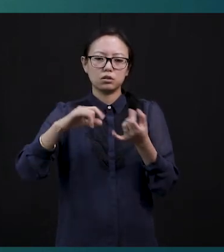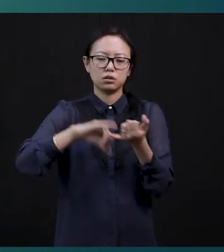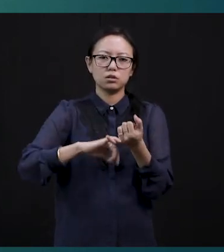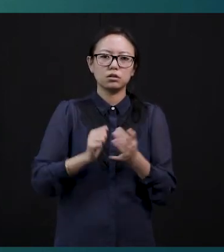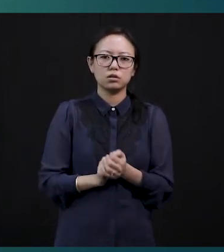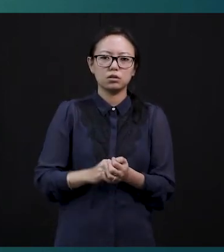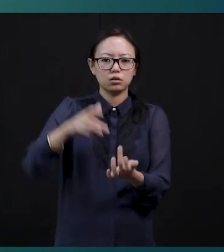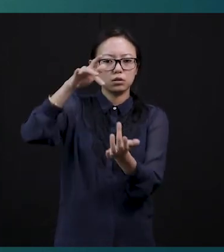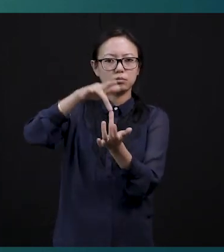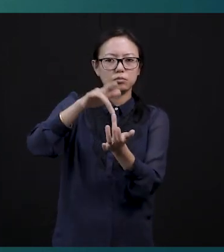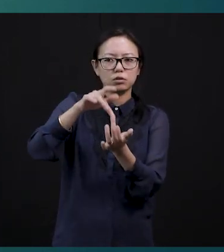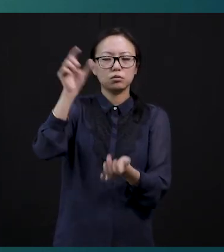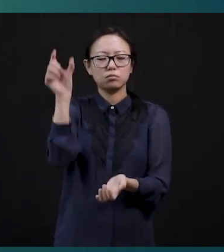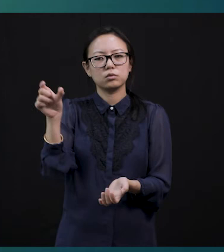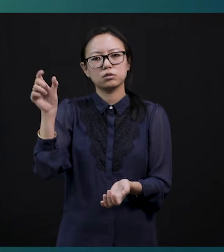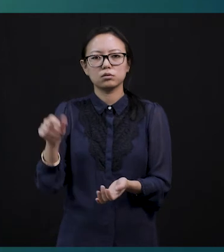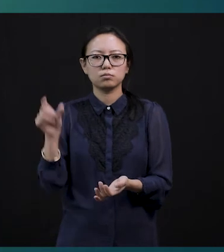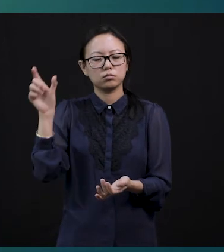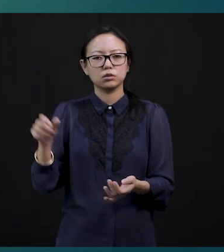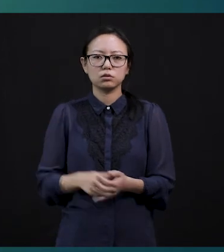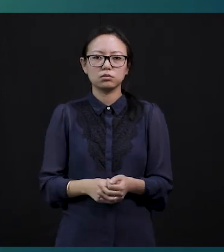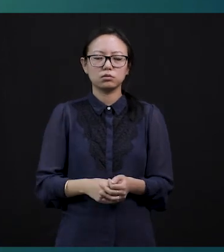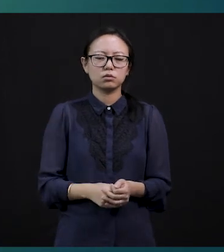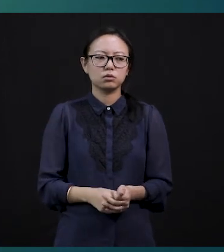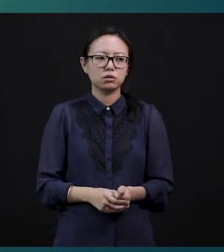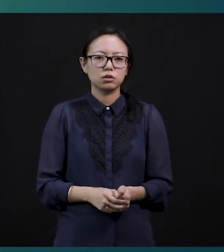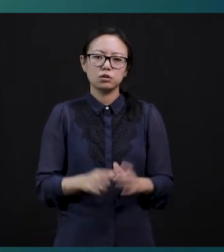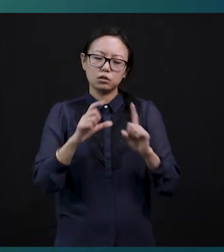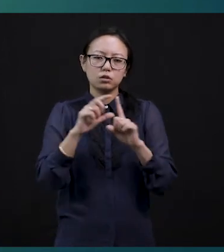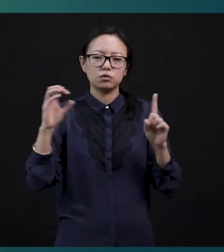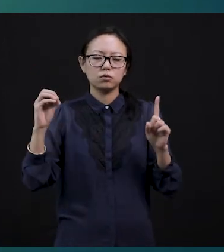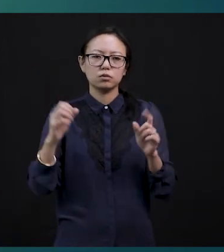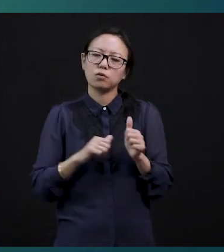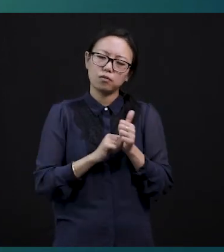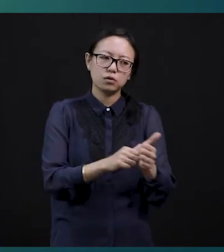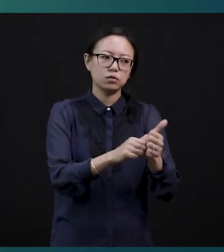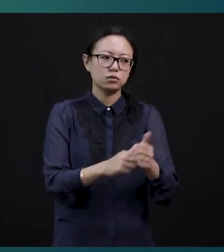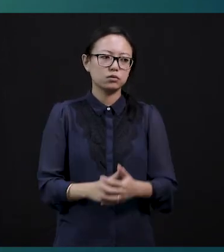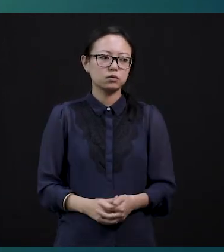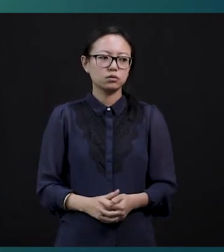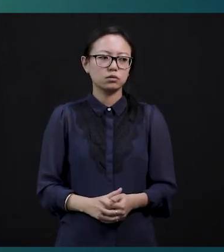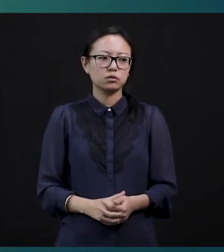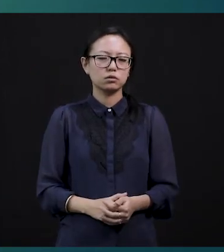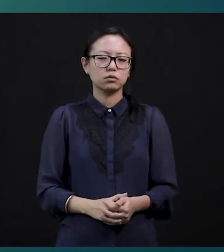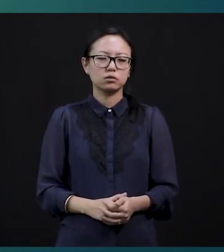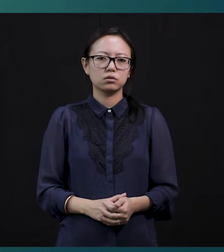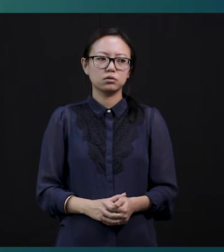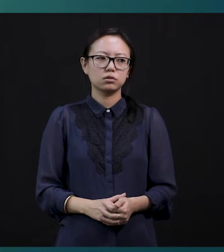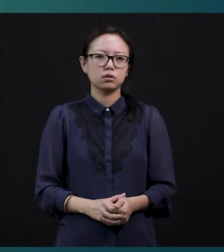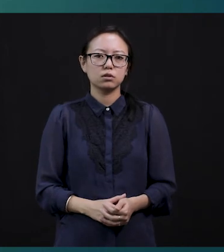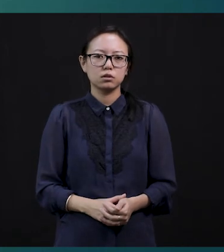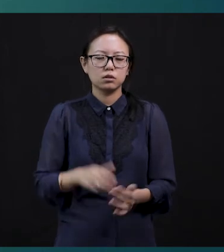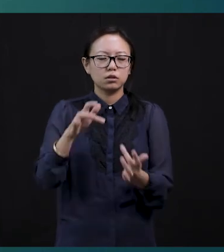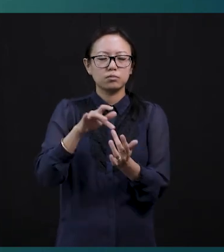consumer, the shopkeeper, the banks, and the person who is towing that truck to